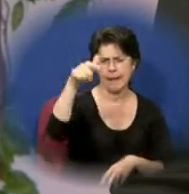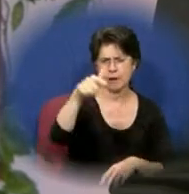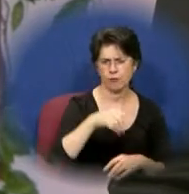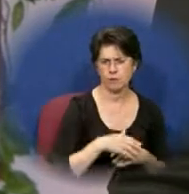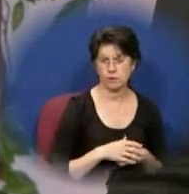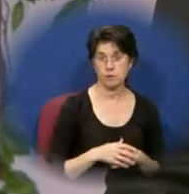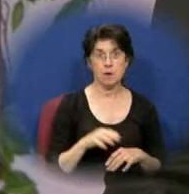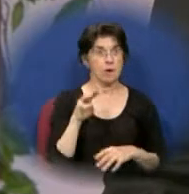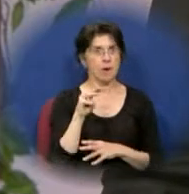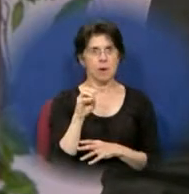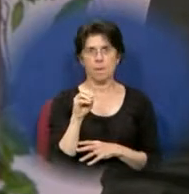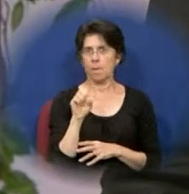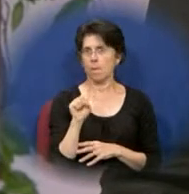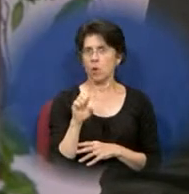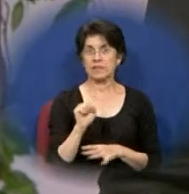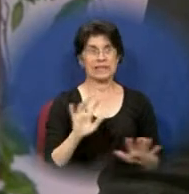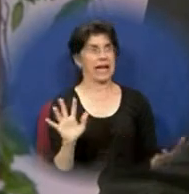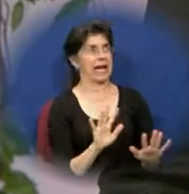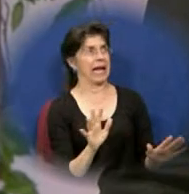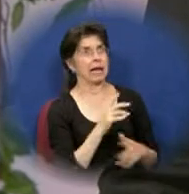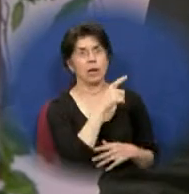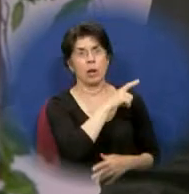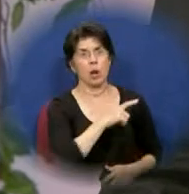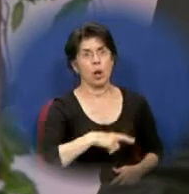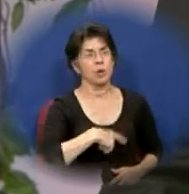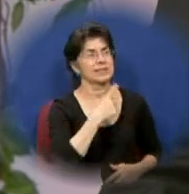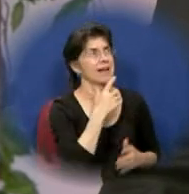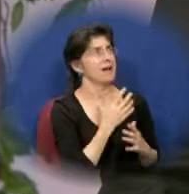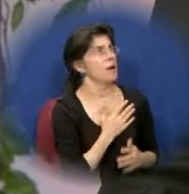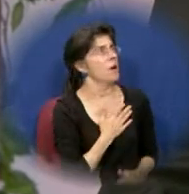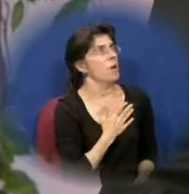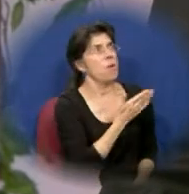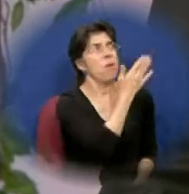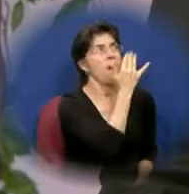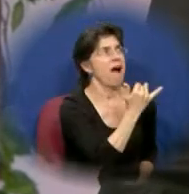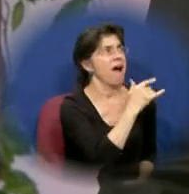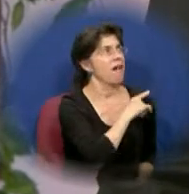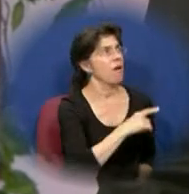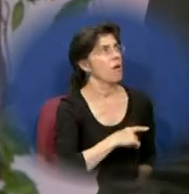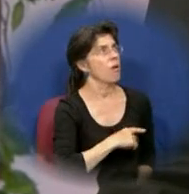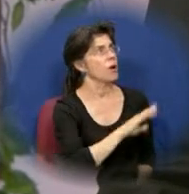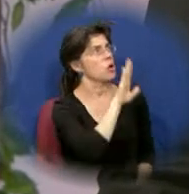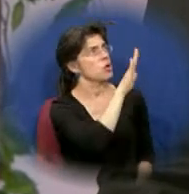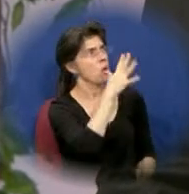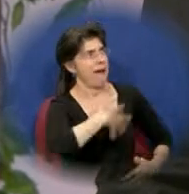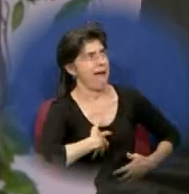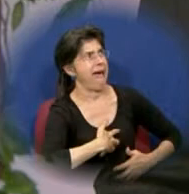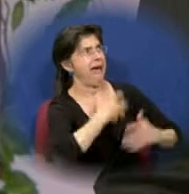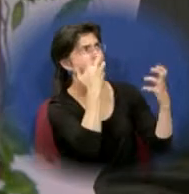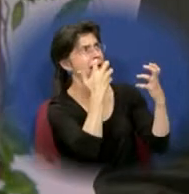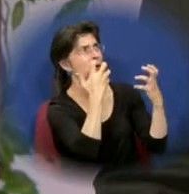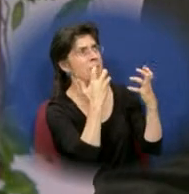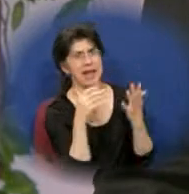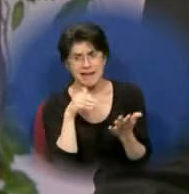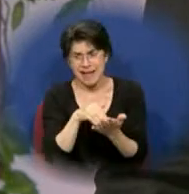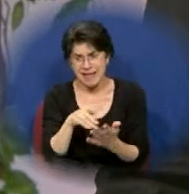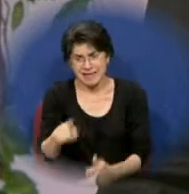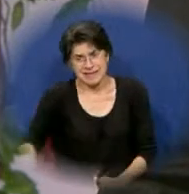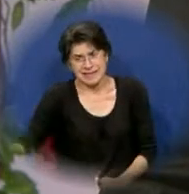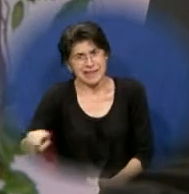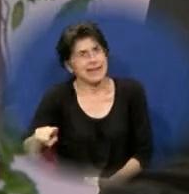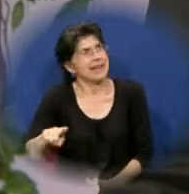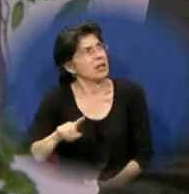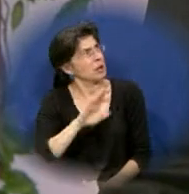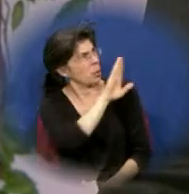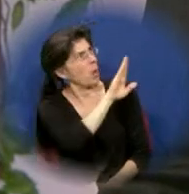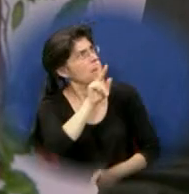Moses implored the Lord, his God, saying, "Why, O Lord, should your wrath blaze up against your own people,